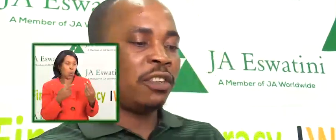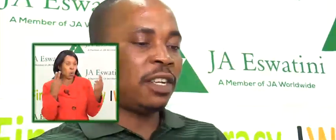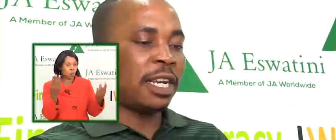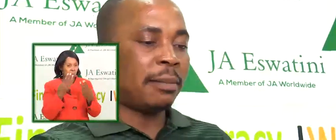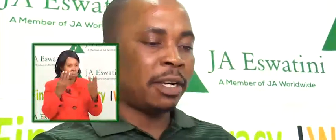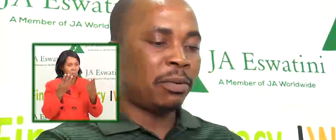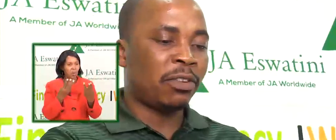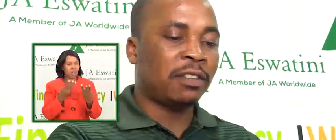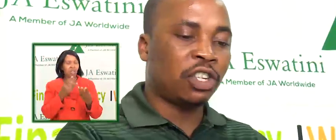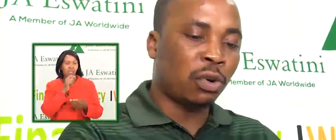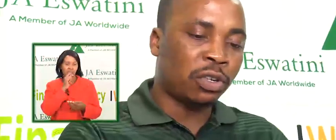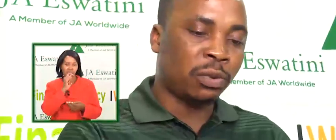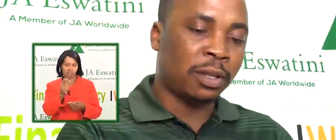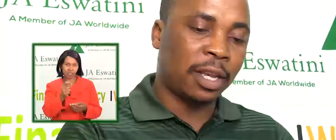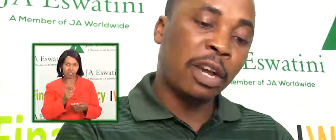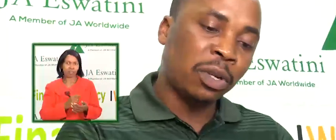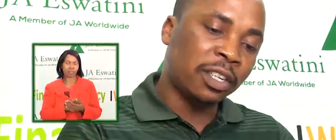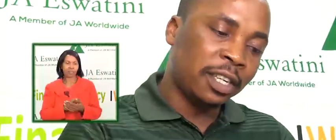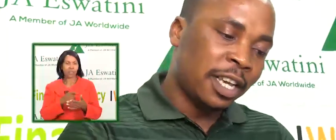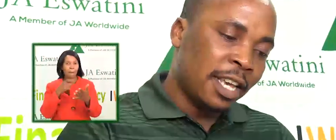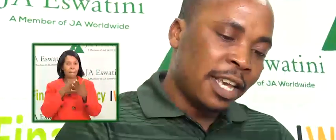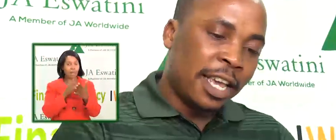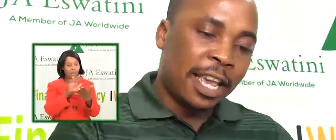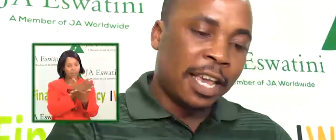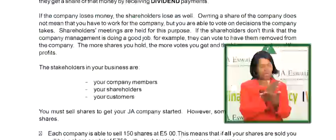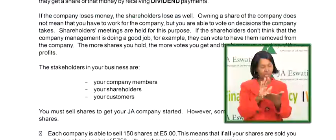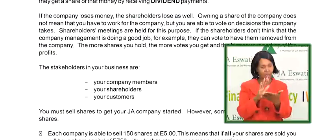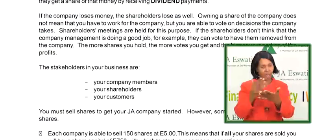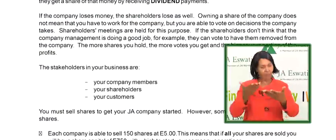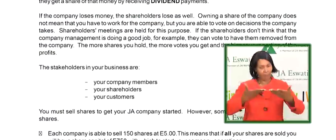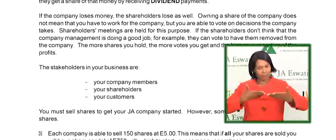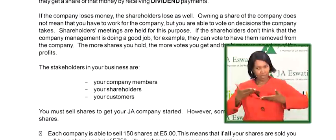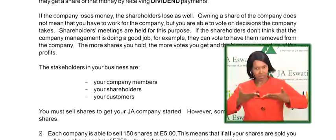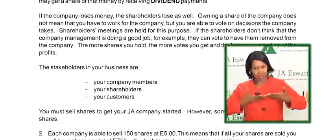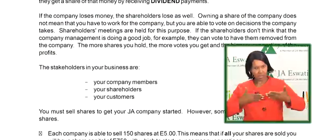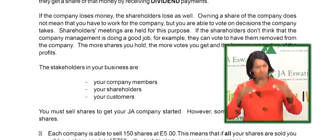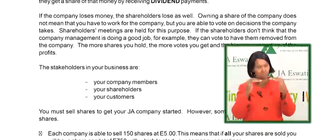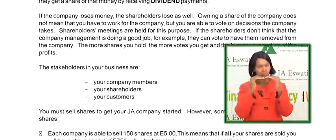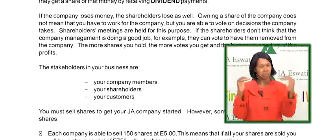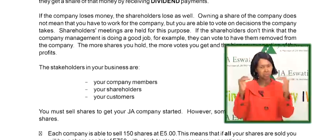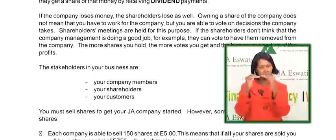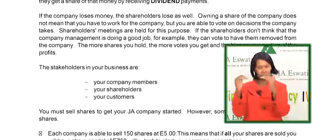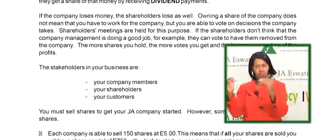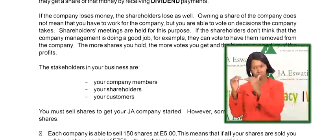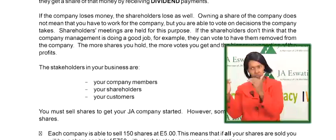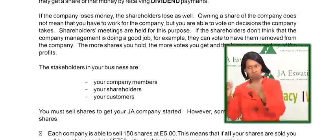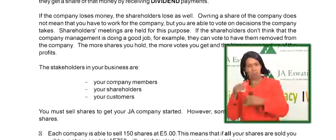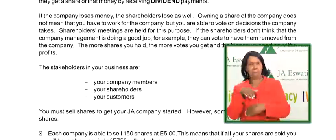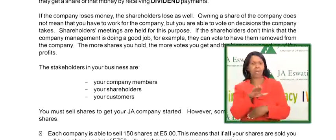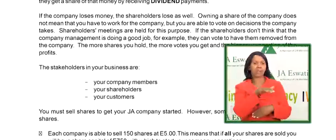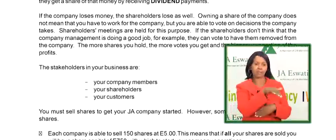Buying shares in a company provides the shareholder with equity in the company because you have a part